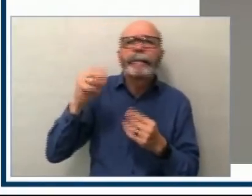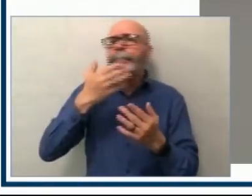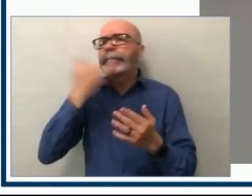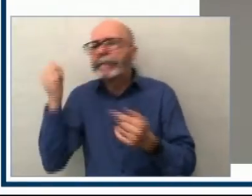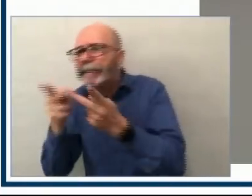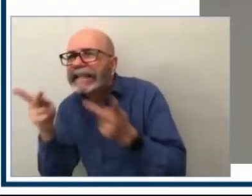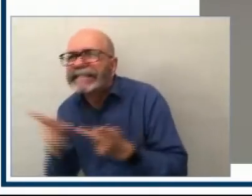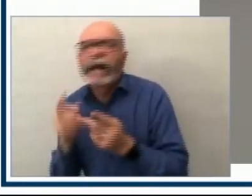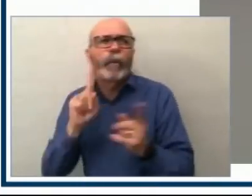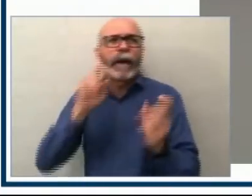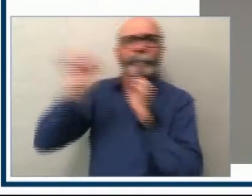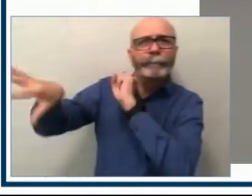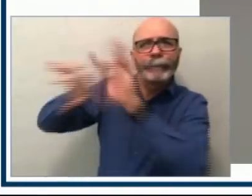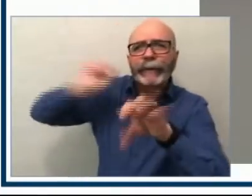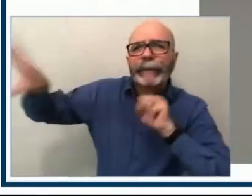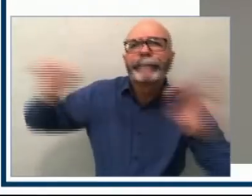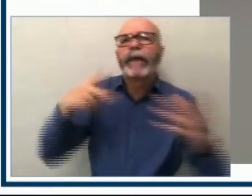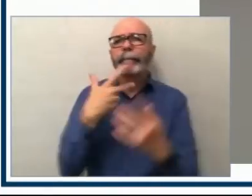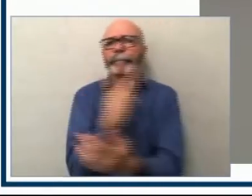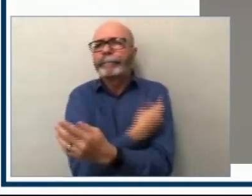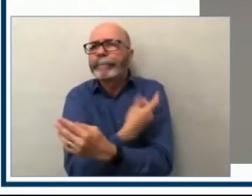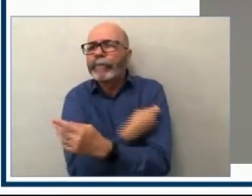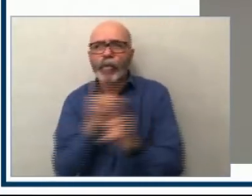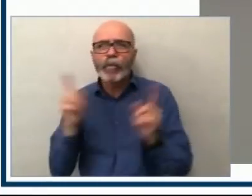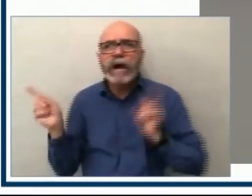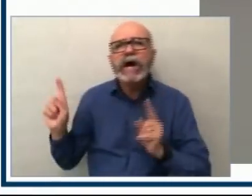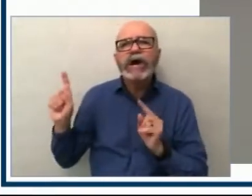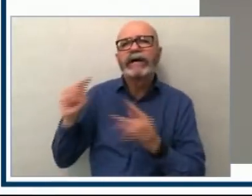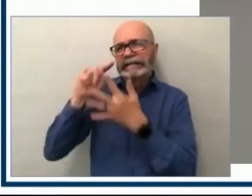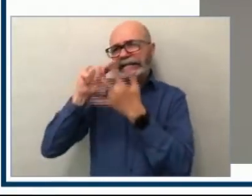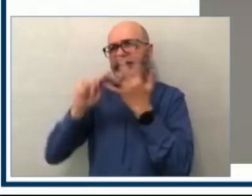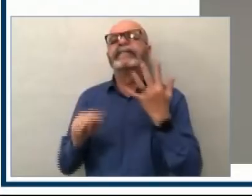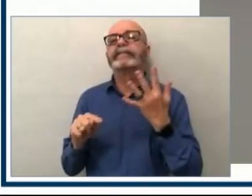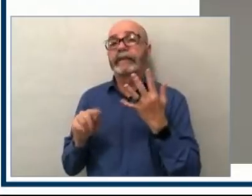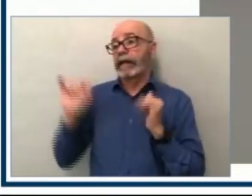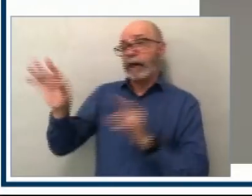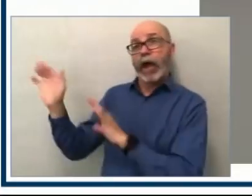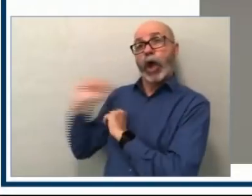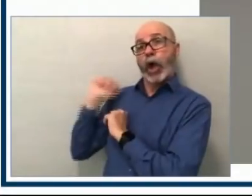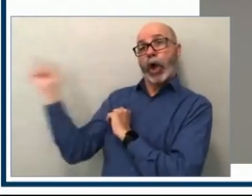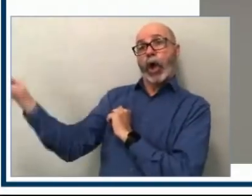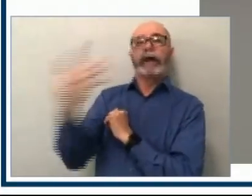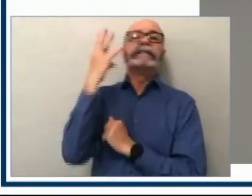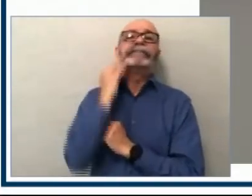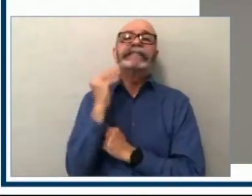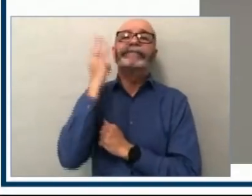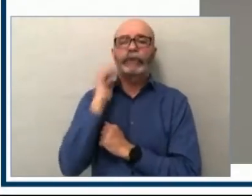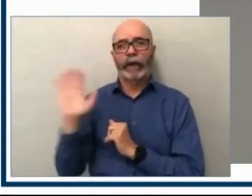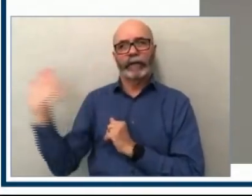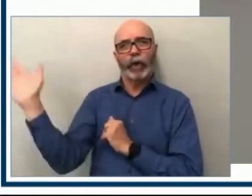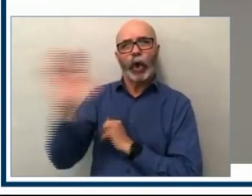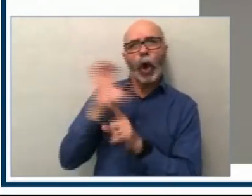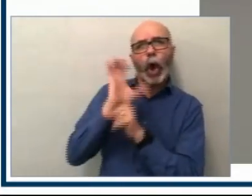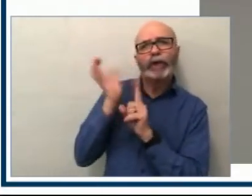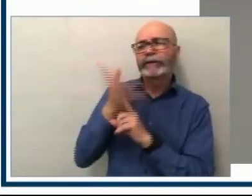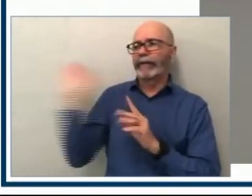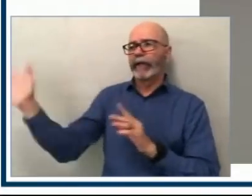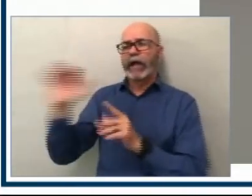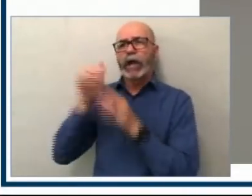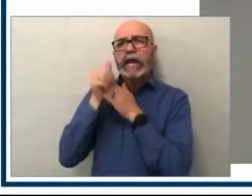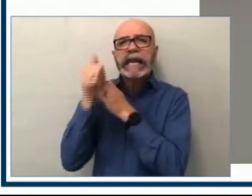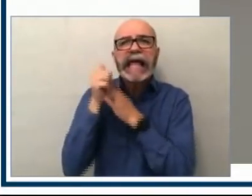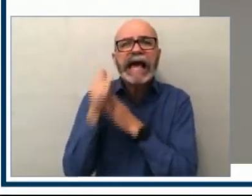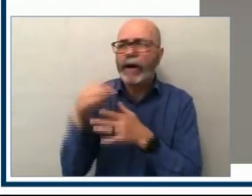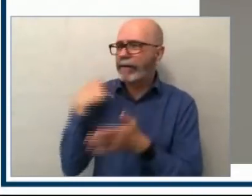is how do we use their knowledge and their leadership within their own communities to best provide